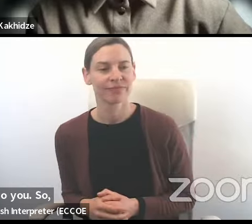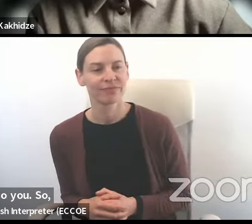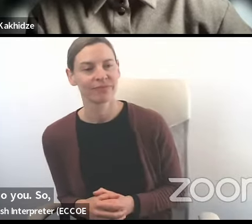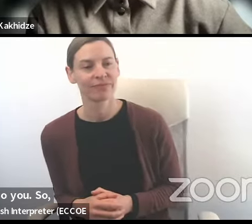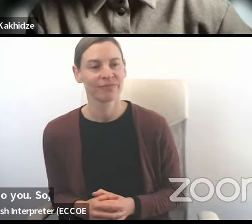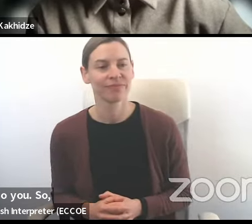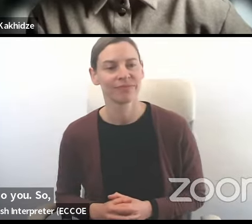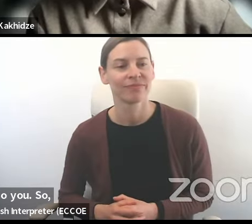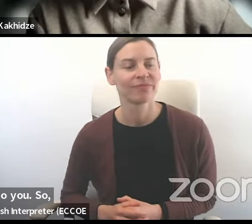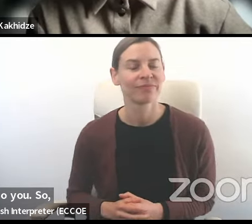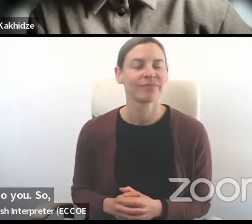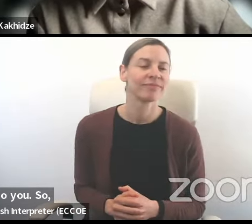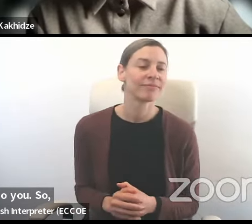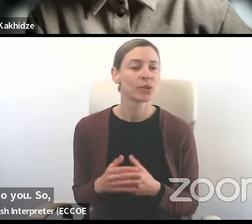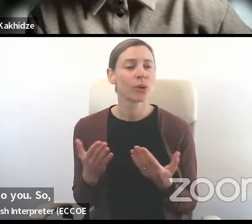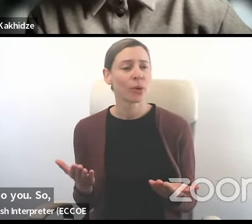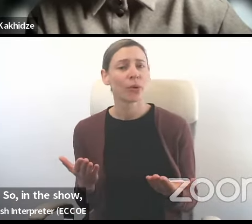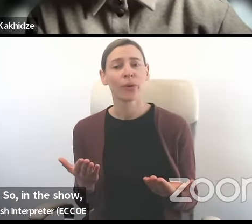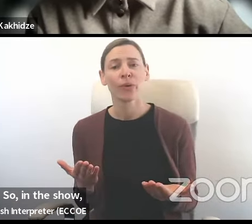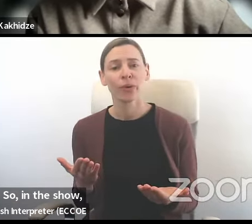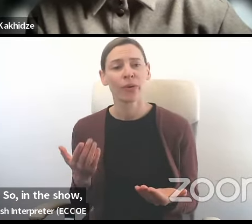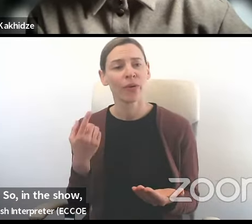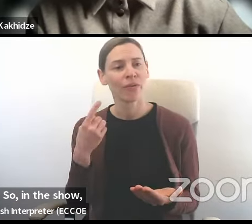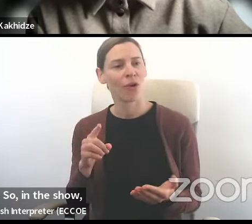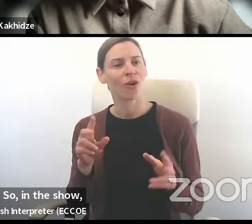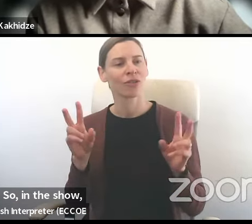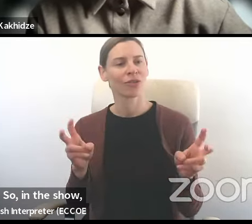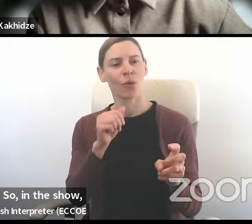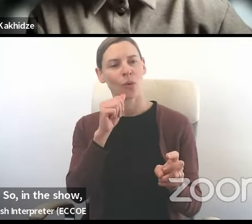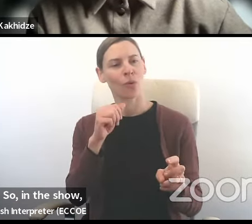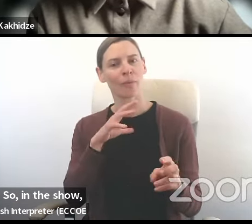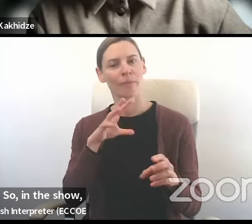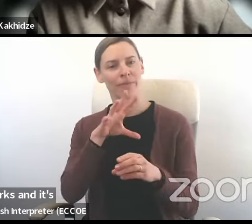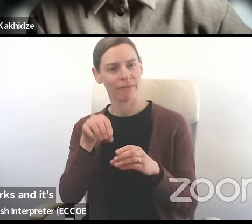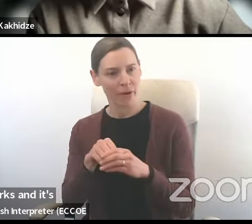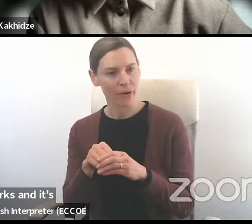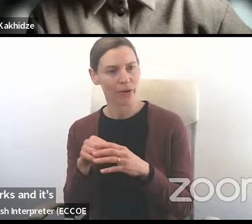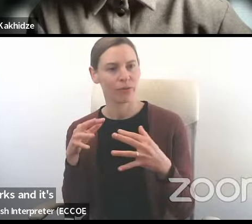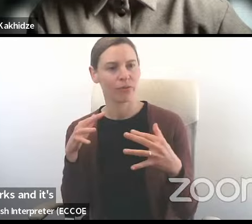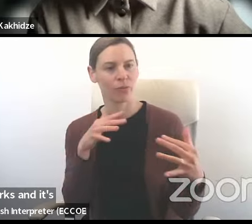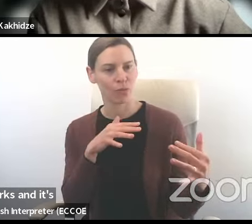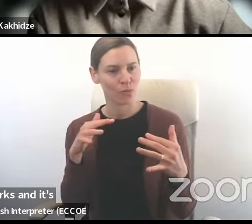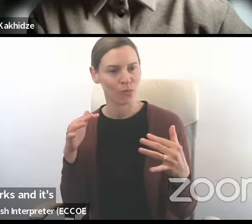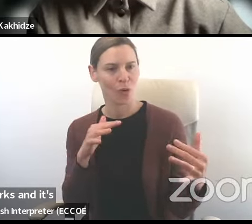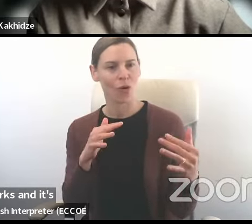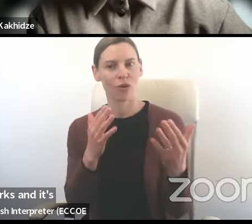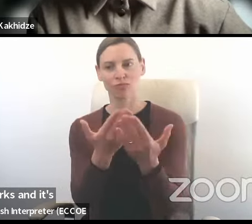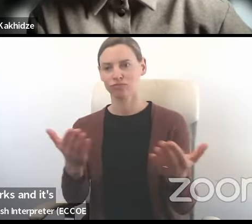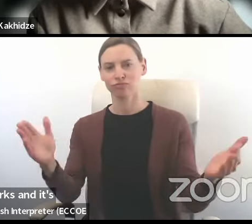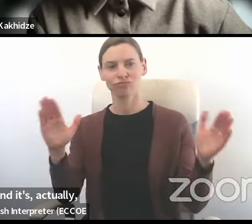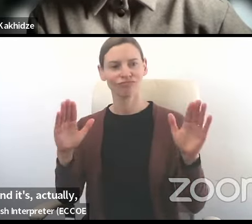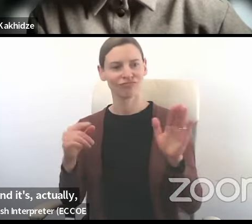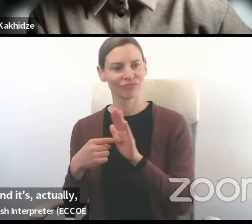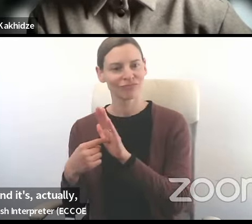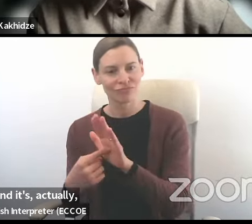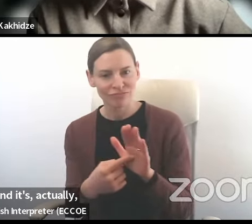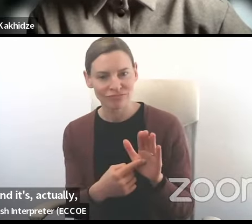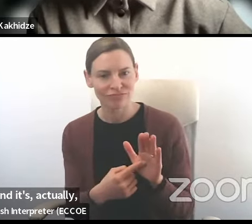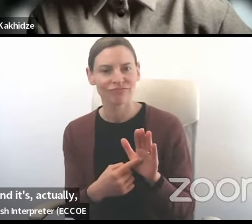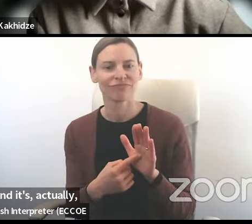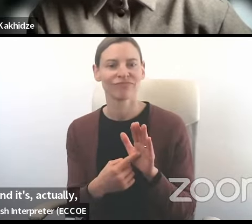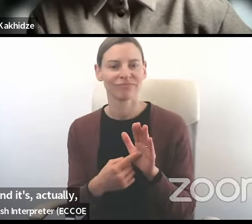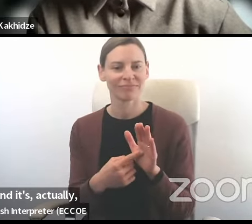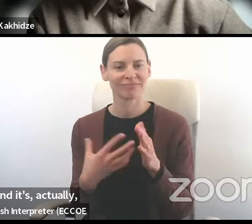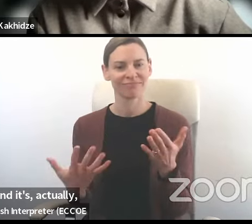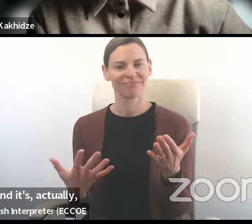In the show, Women at War, I have two works, and it's actually incredible for me that one